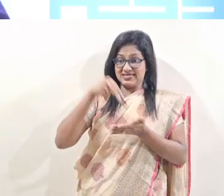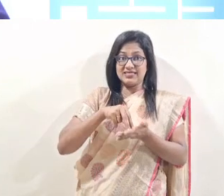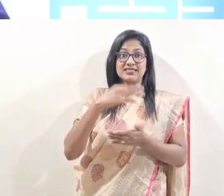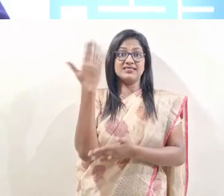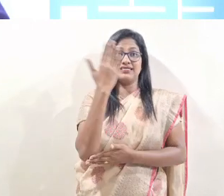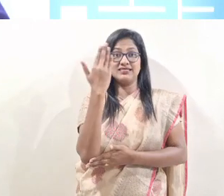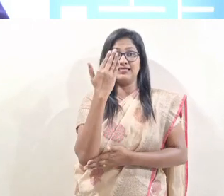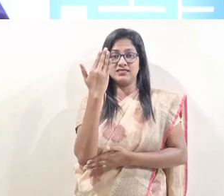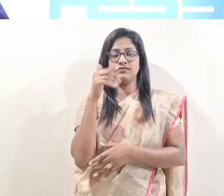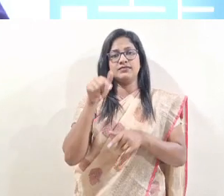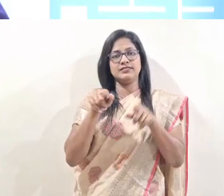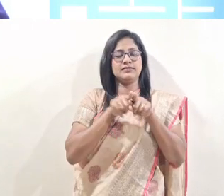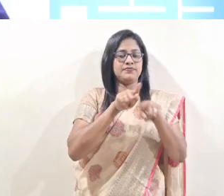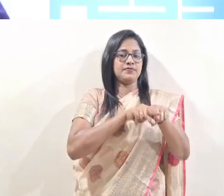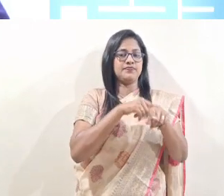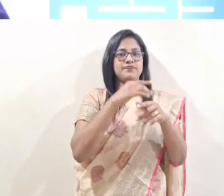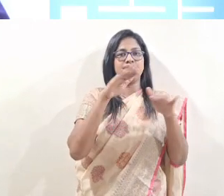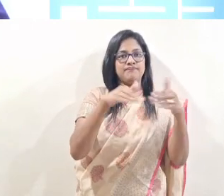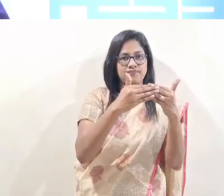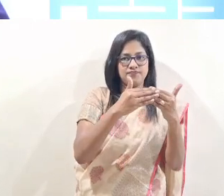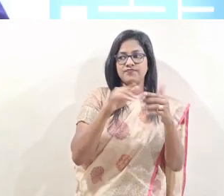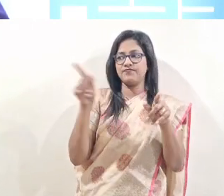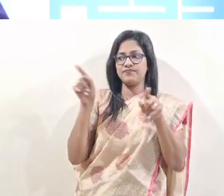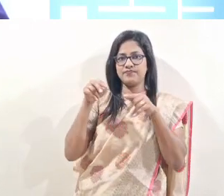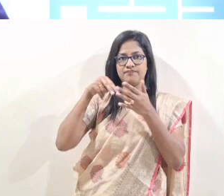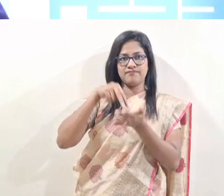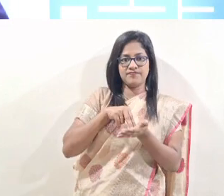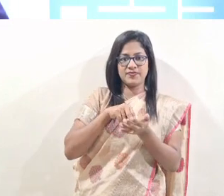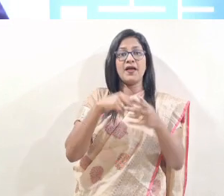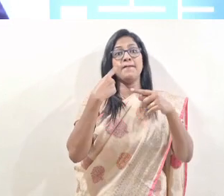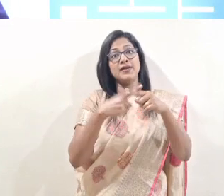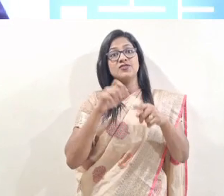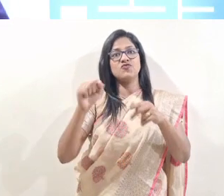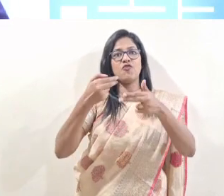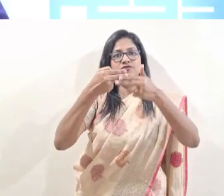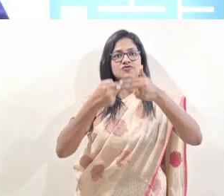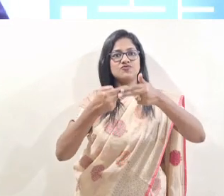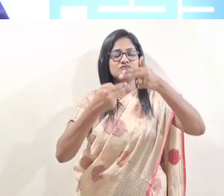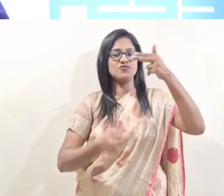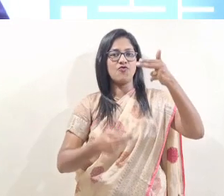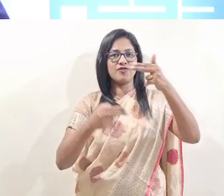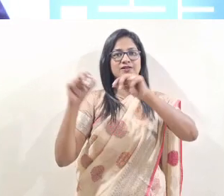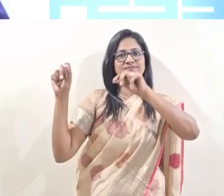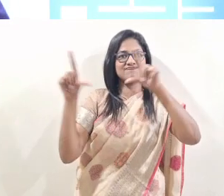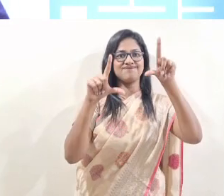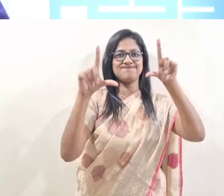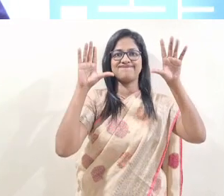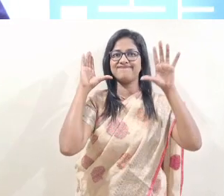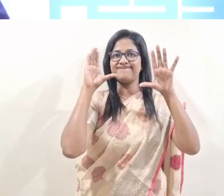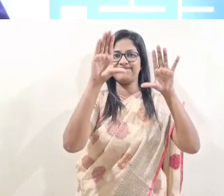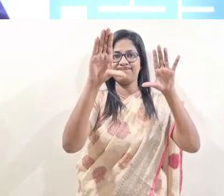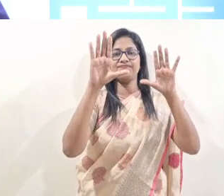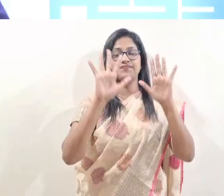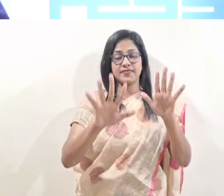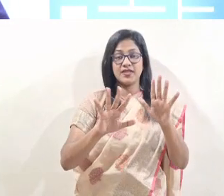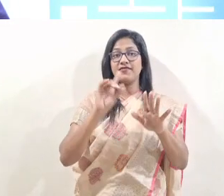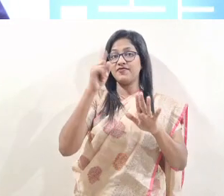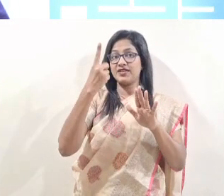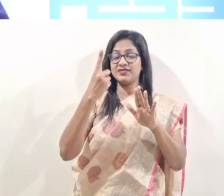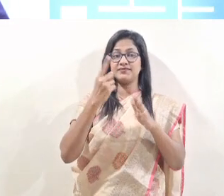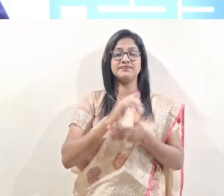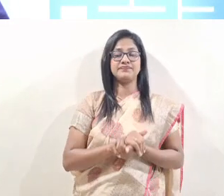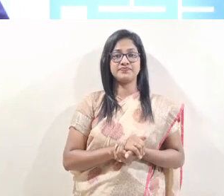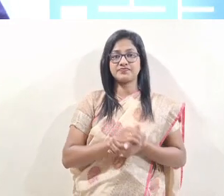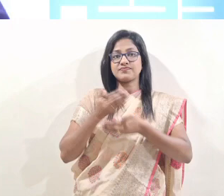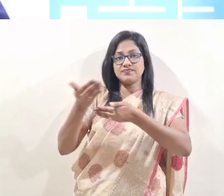speak, uh, and you would see their bio on the slides. So first, let